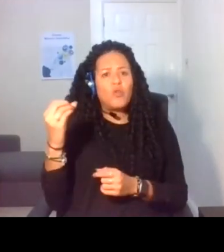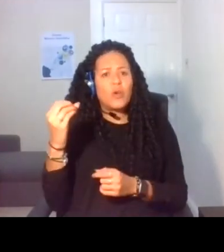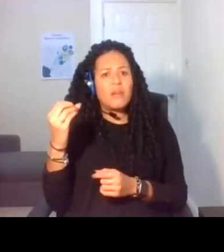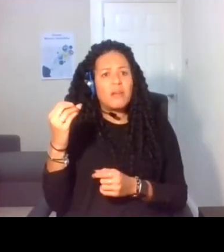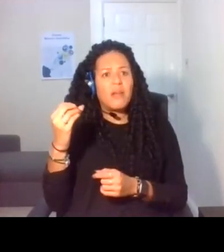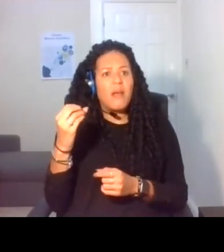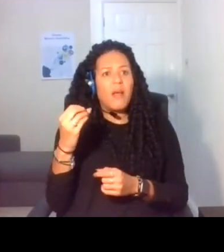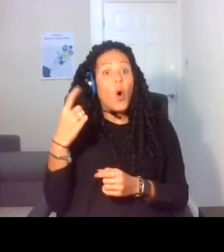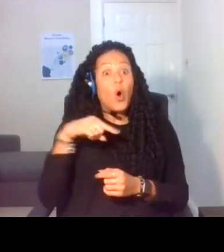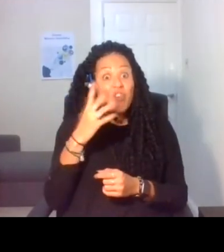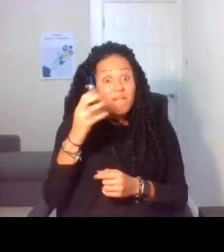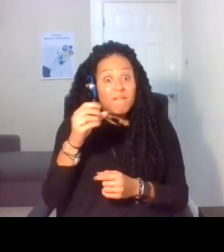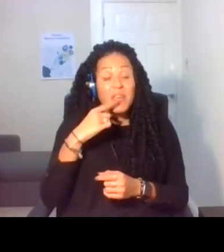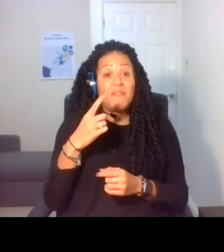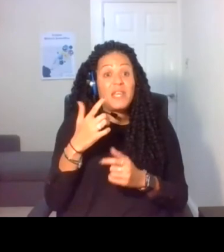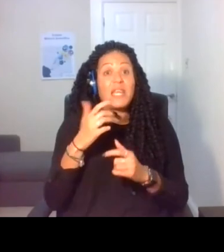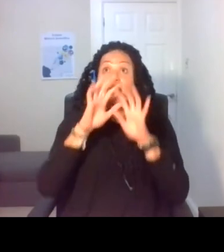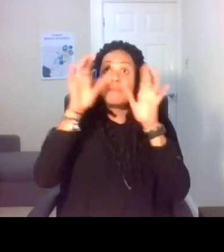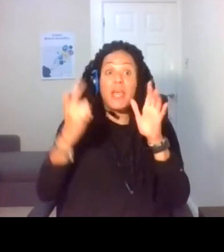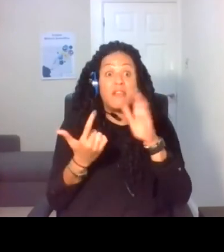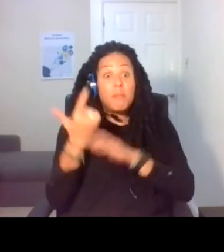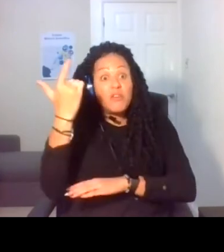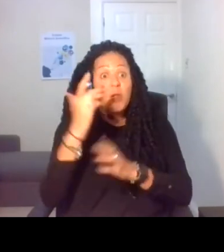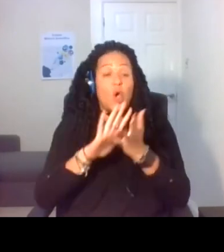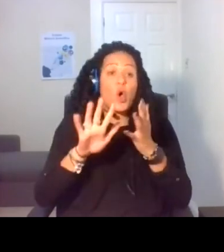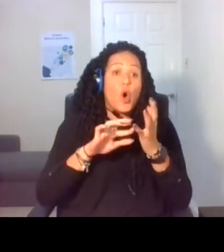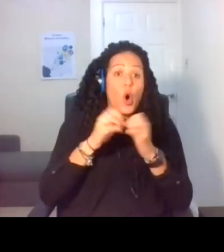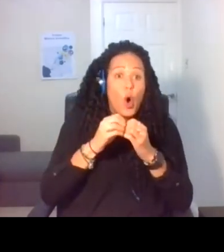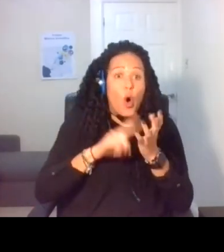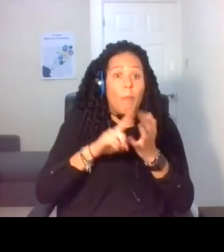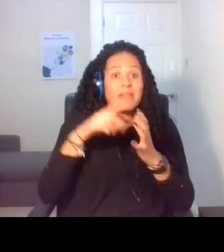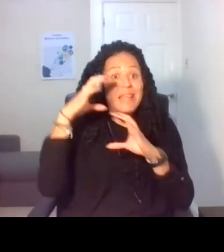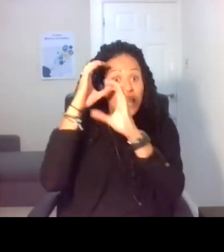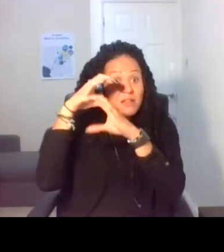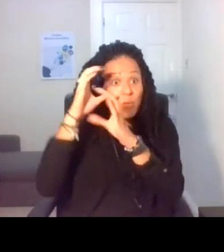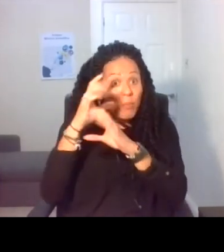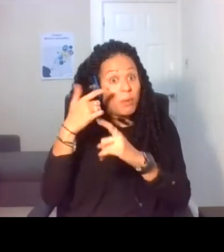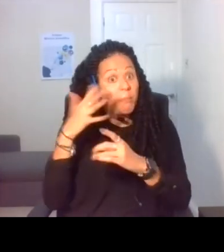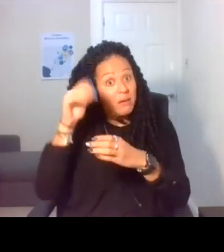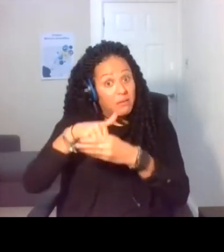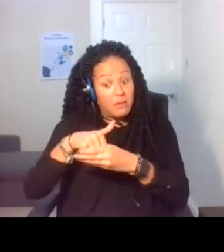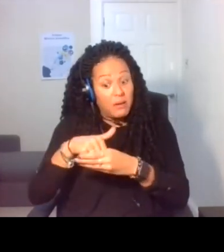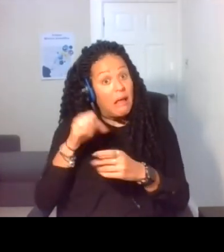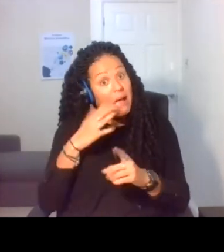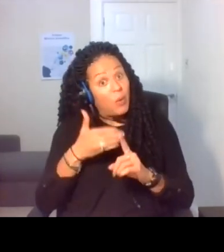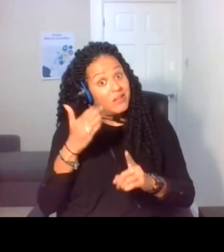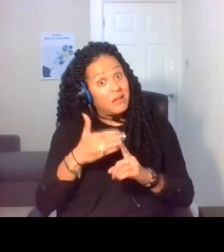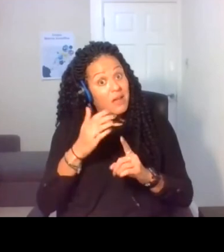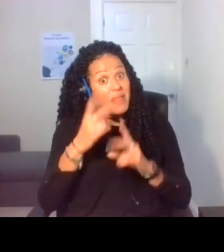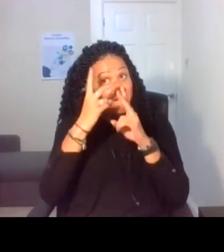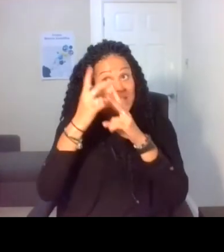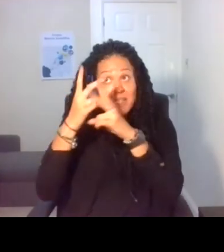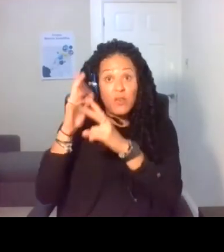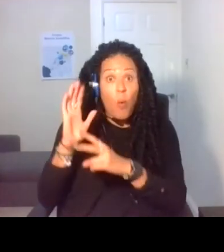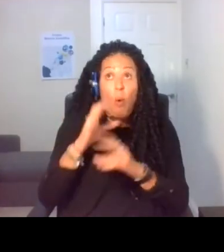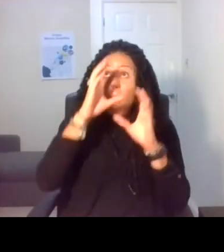space missions like the Hubble telescope or the Curiosity Mars rover. And I believe that our sensors have visited all the planets on